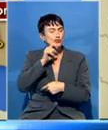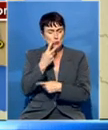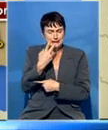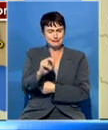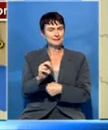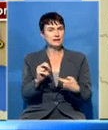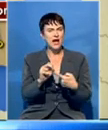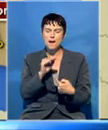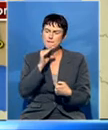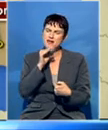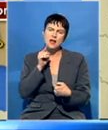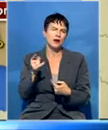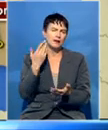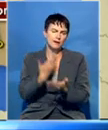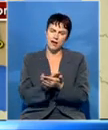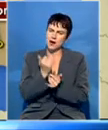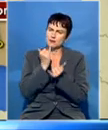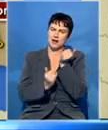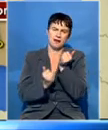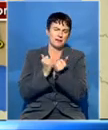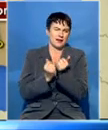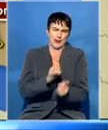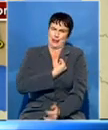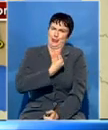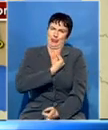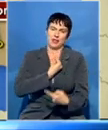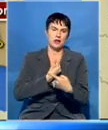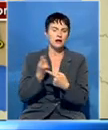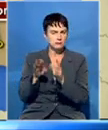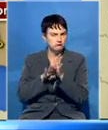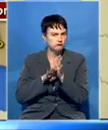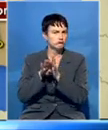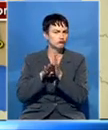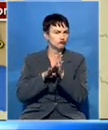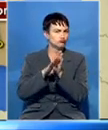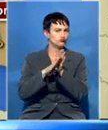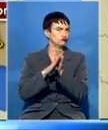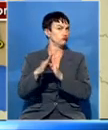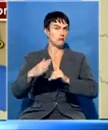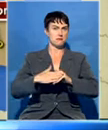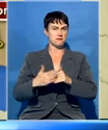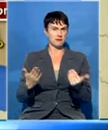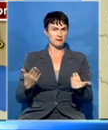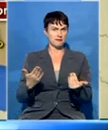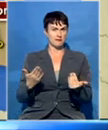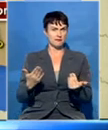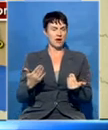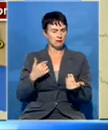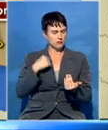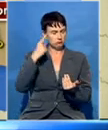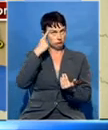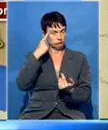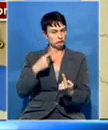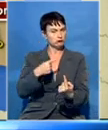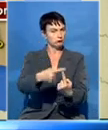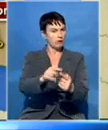Probably close to the best attacking 10 in the world, but he has to develop his own game. And I'm always, you know, up until the World